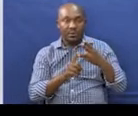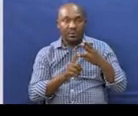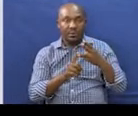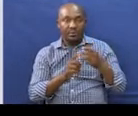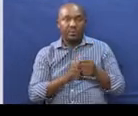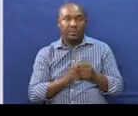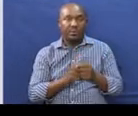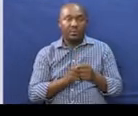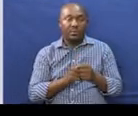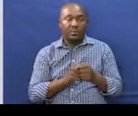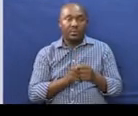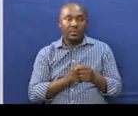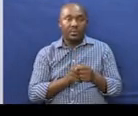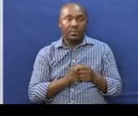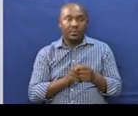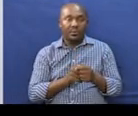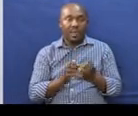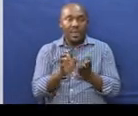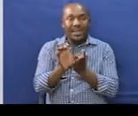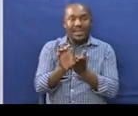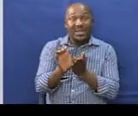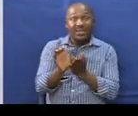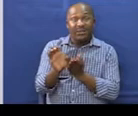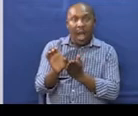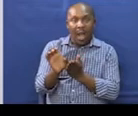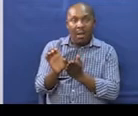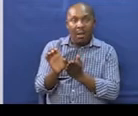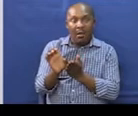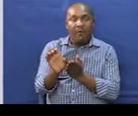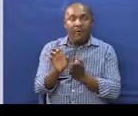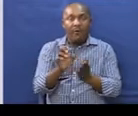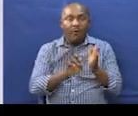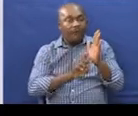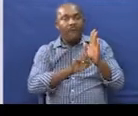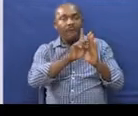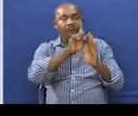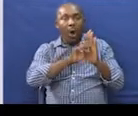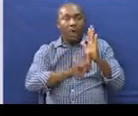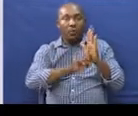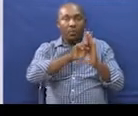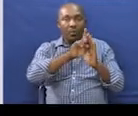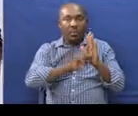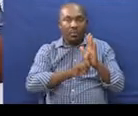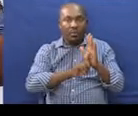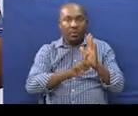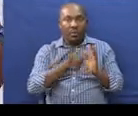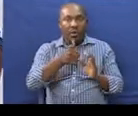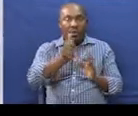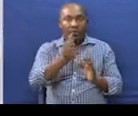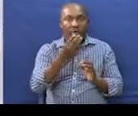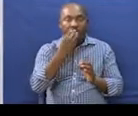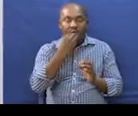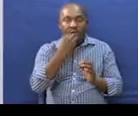specify volume. Volume of what? Specify the volume of food sample, the